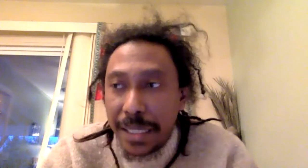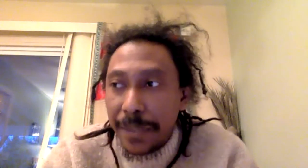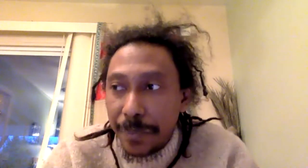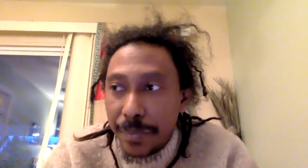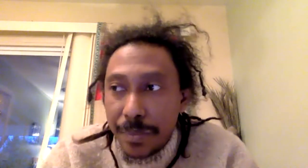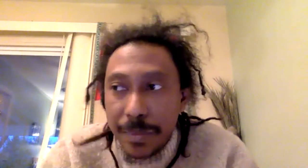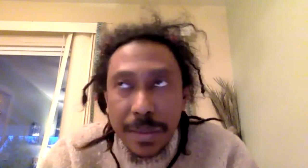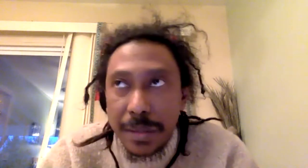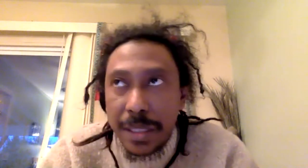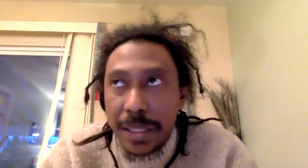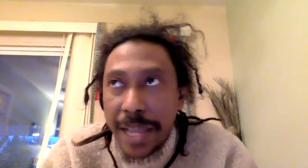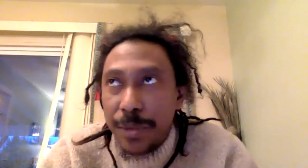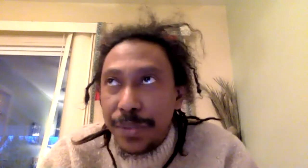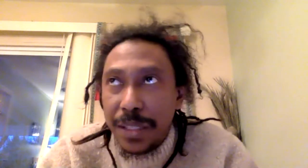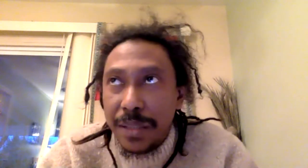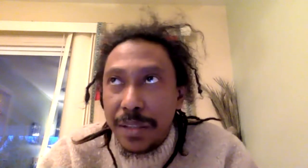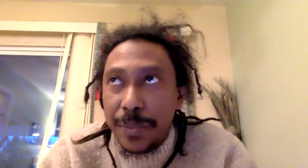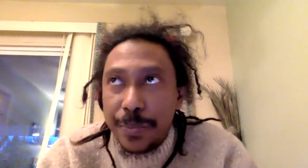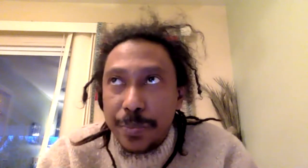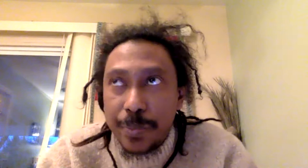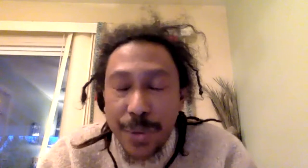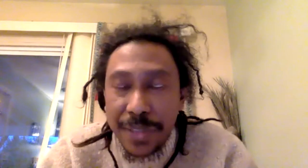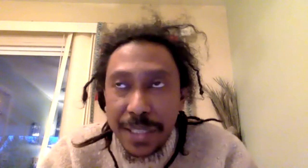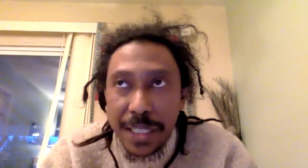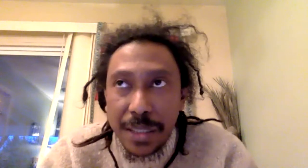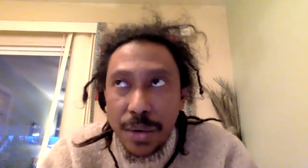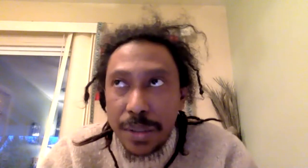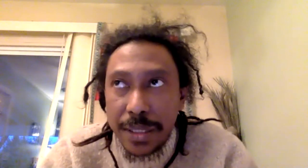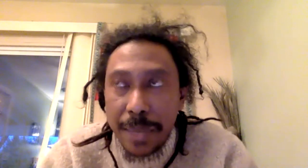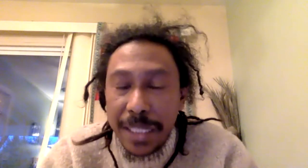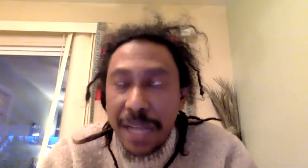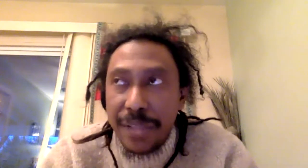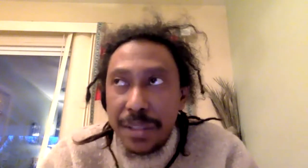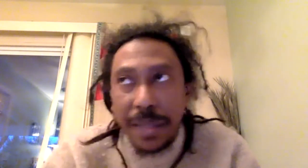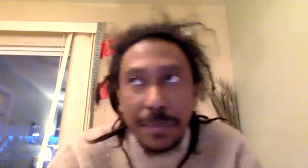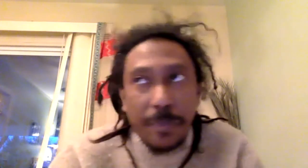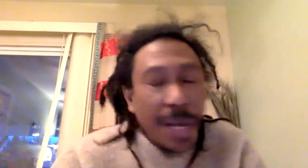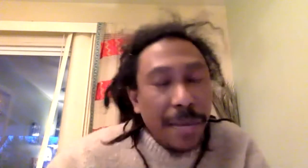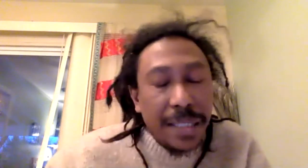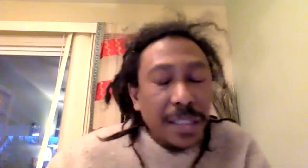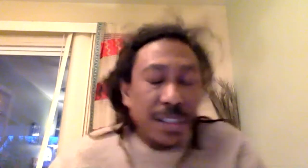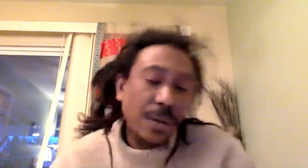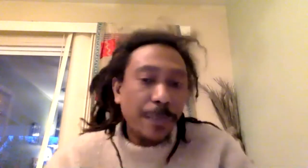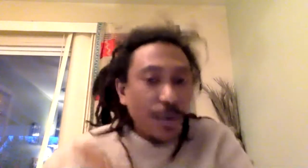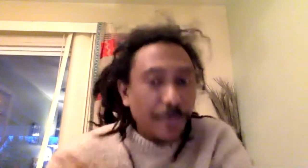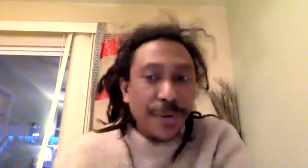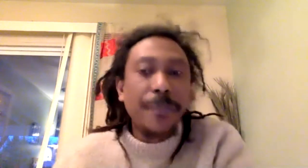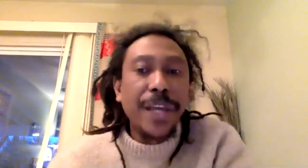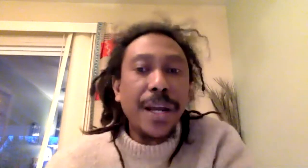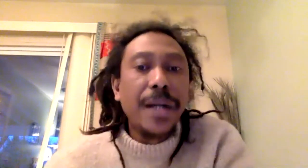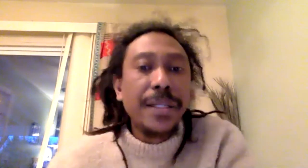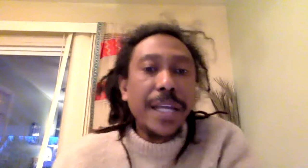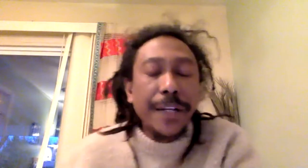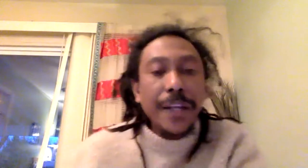like the name of the province is called Tamatavi, and my mother is come from